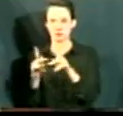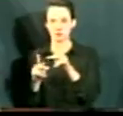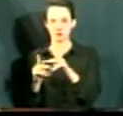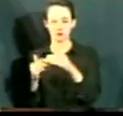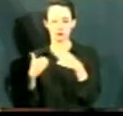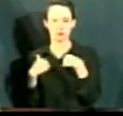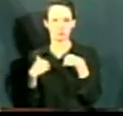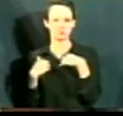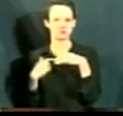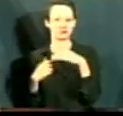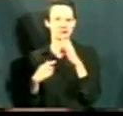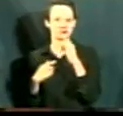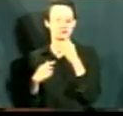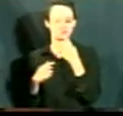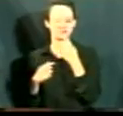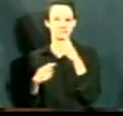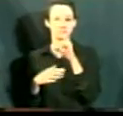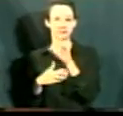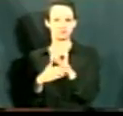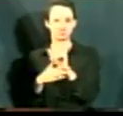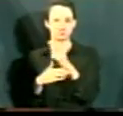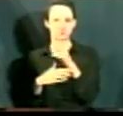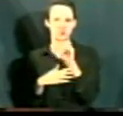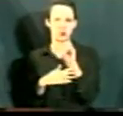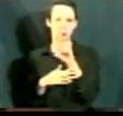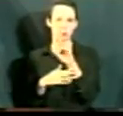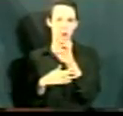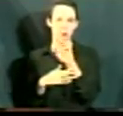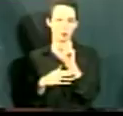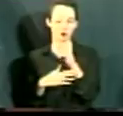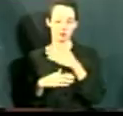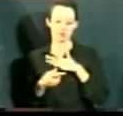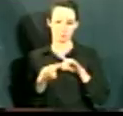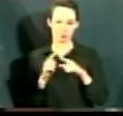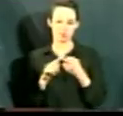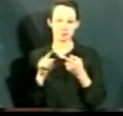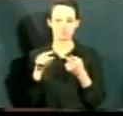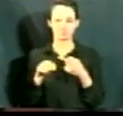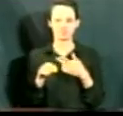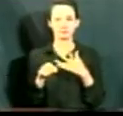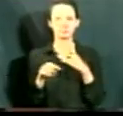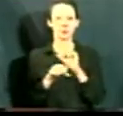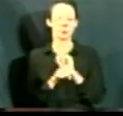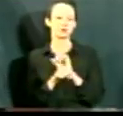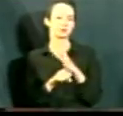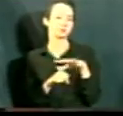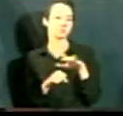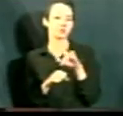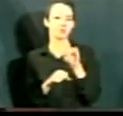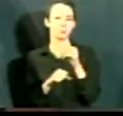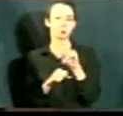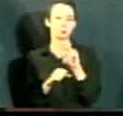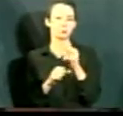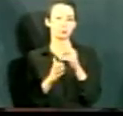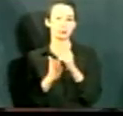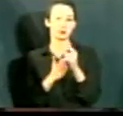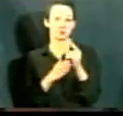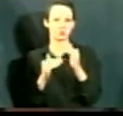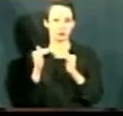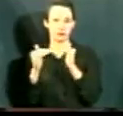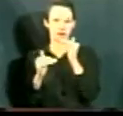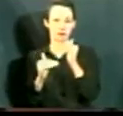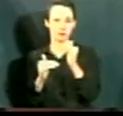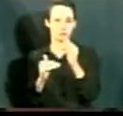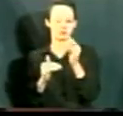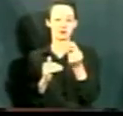significant disabilities. Albert, my friend here, works at about the first and second grade level. And when somebody